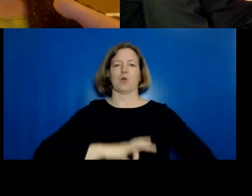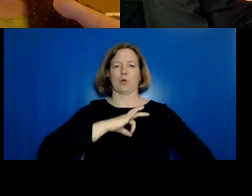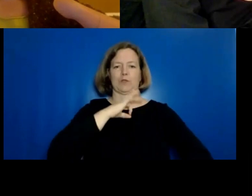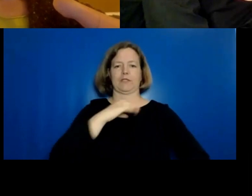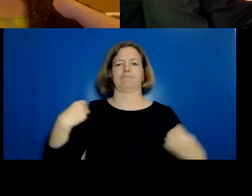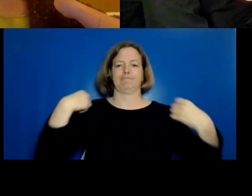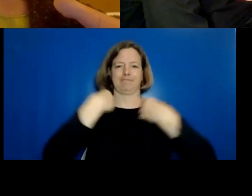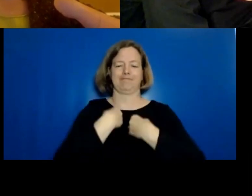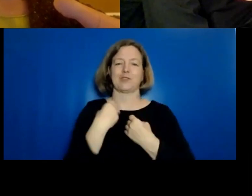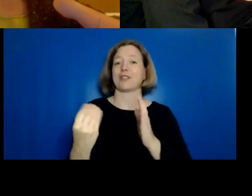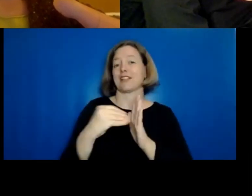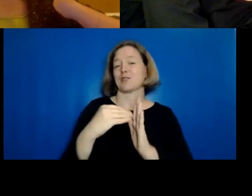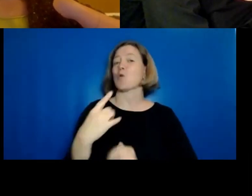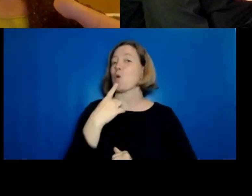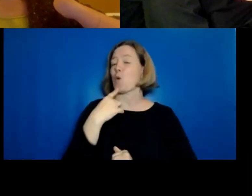red lipstick.